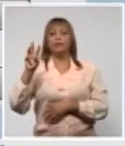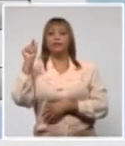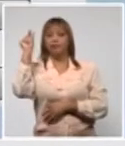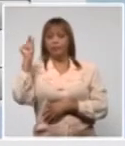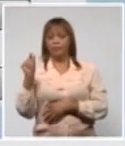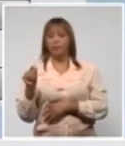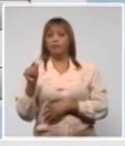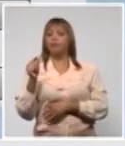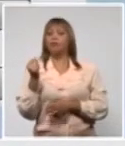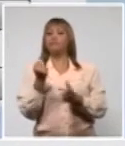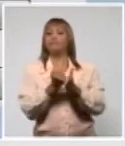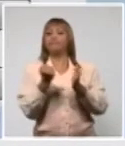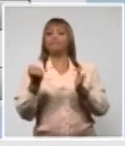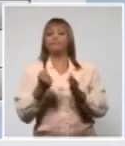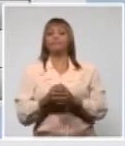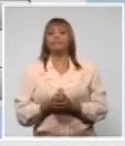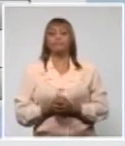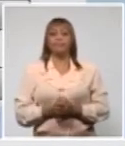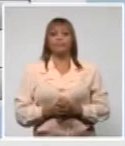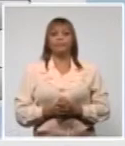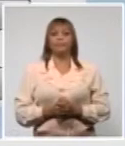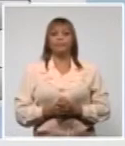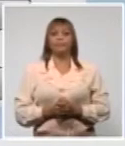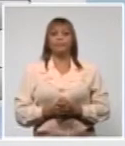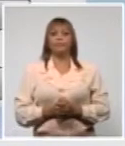35,848,269 diagnosed cases.